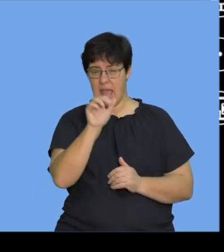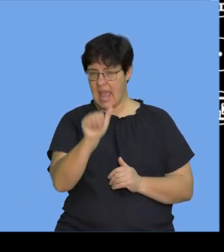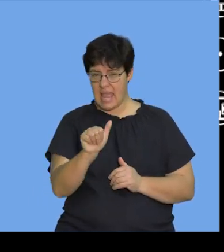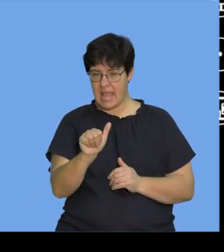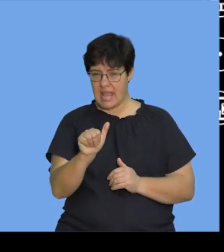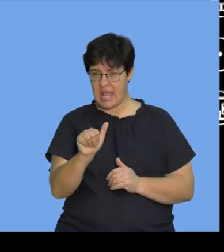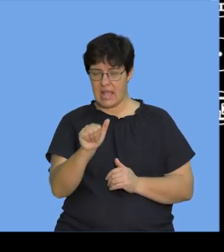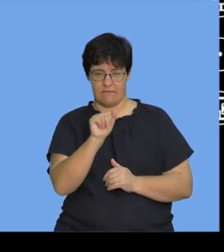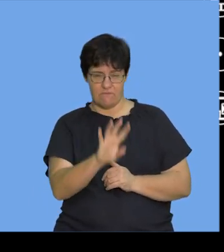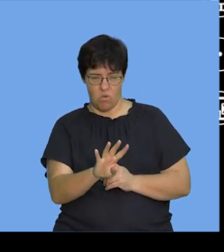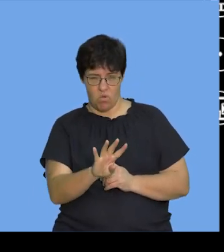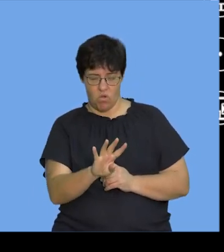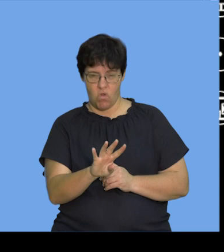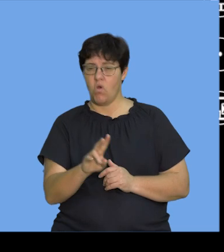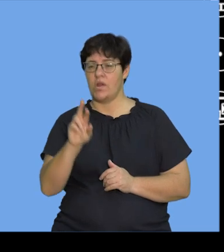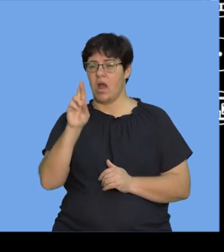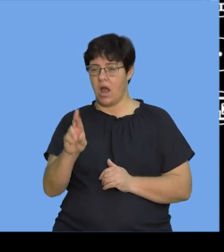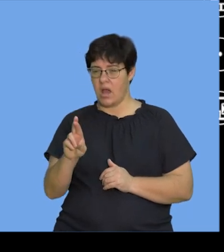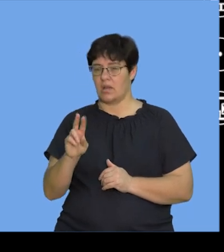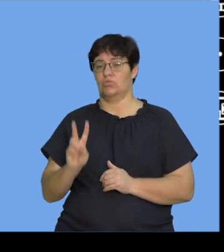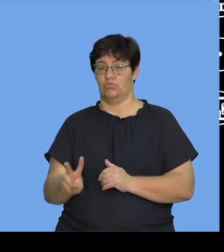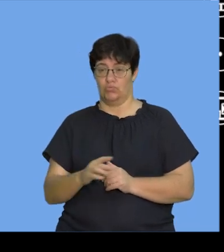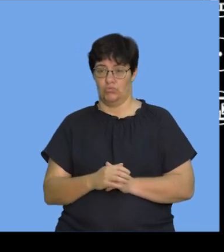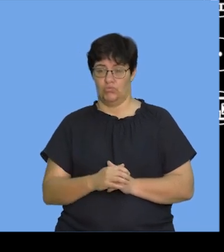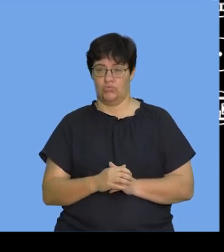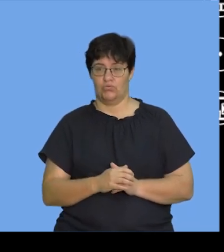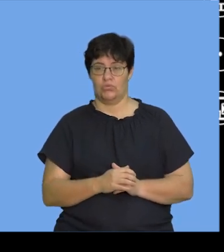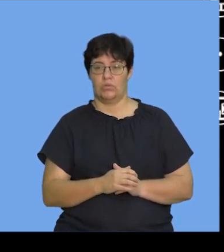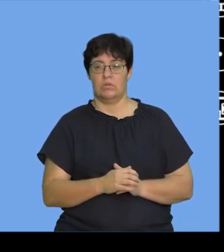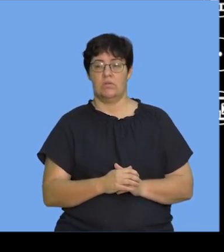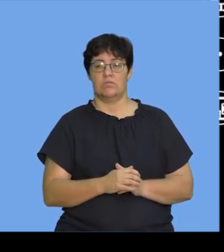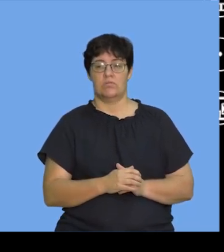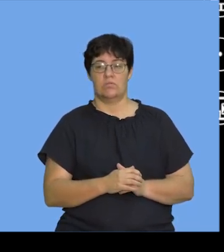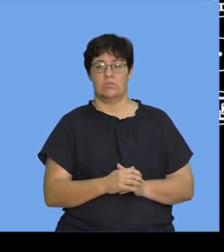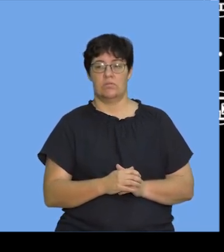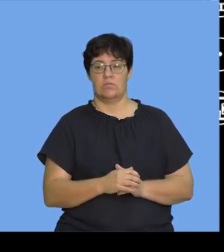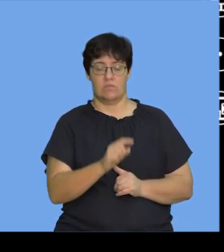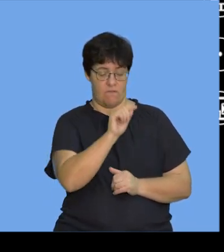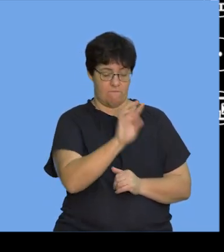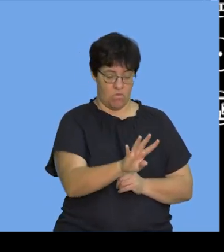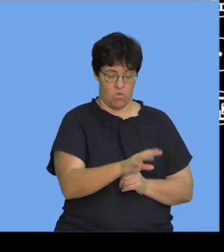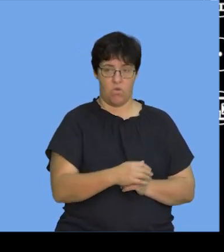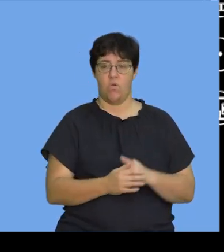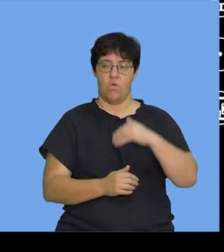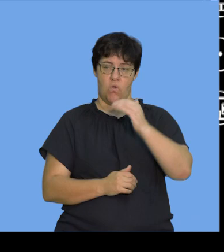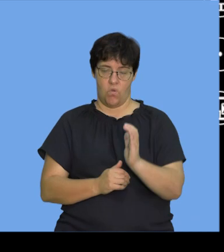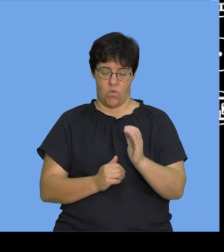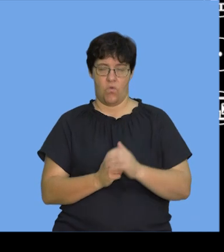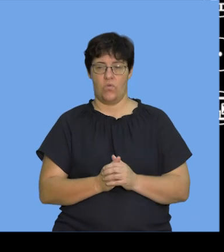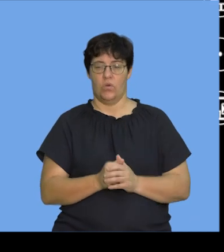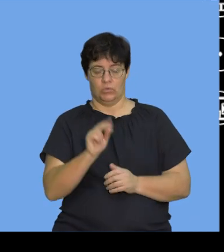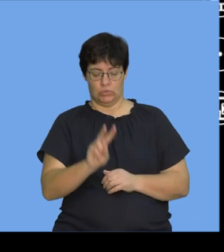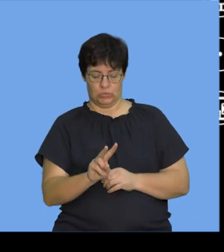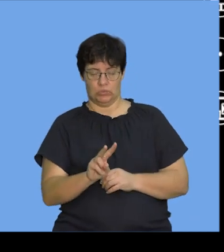the 4, and then the r value is 2. So this is 4, open the bracket, that is 2